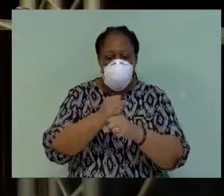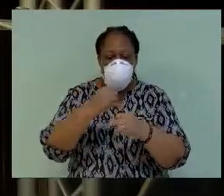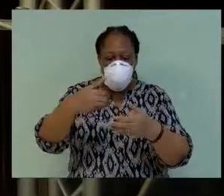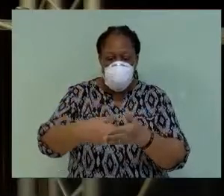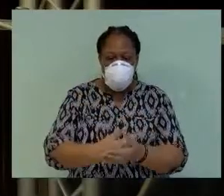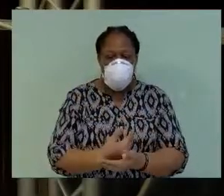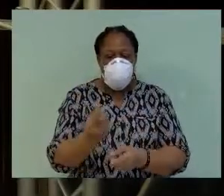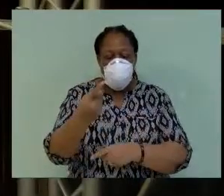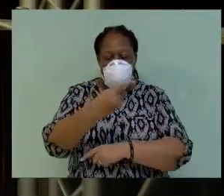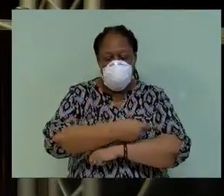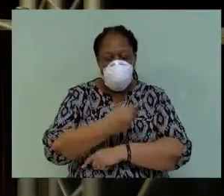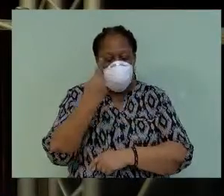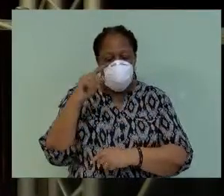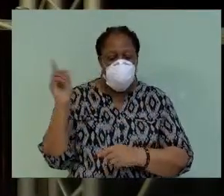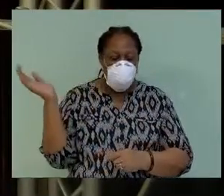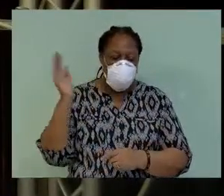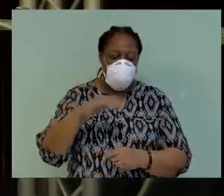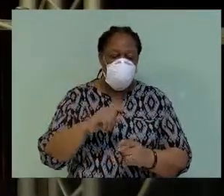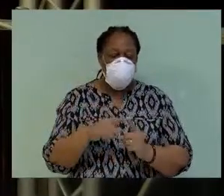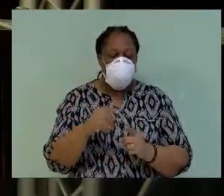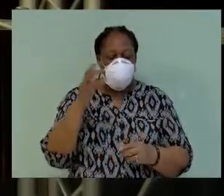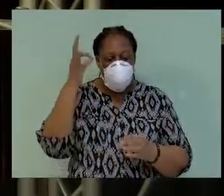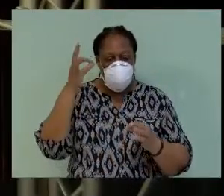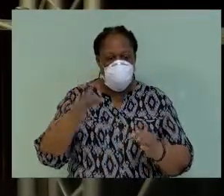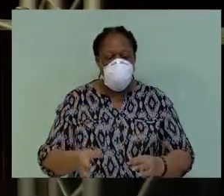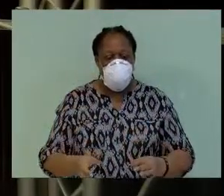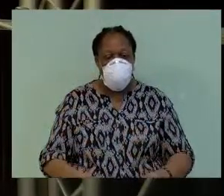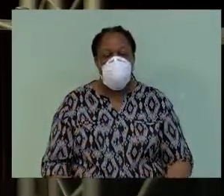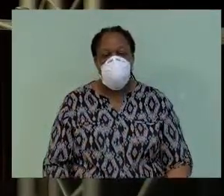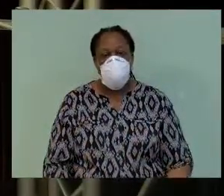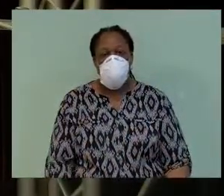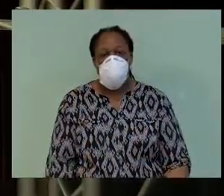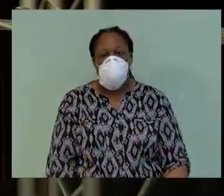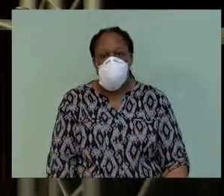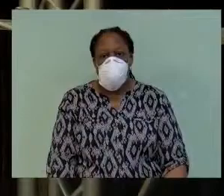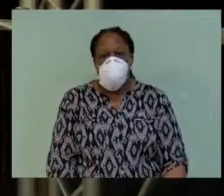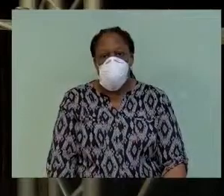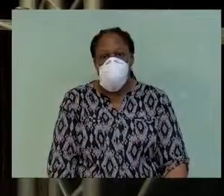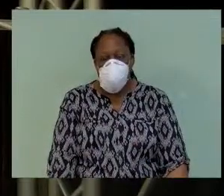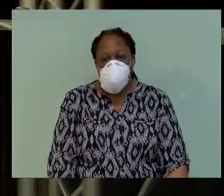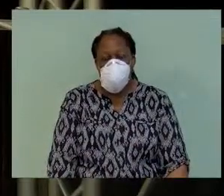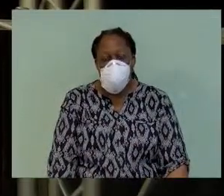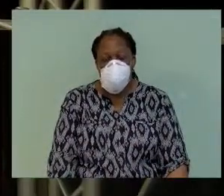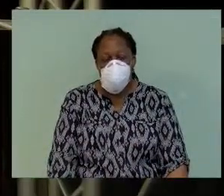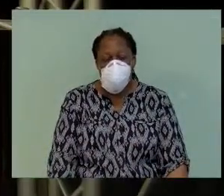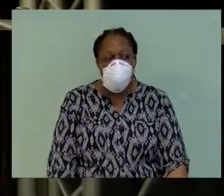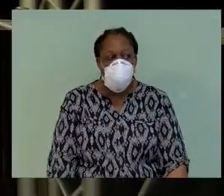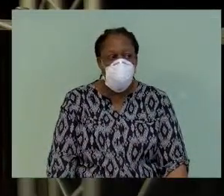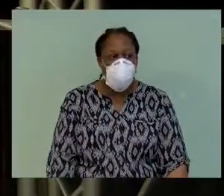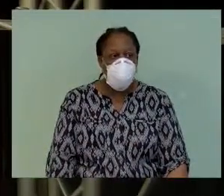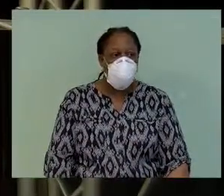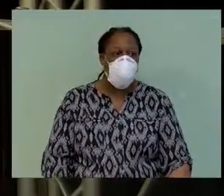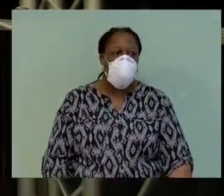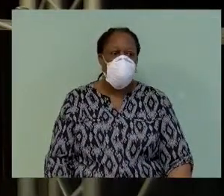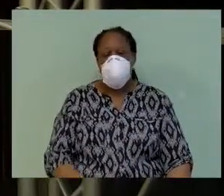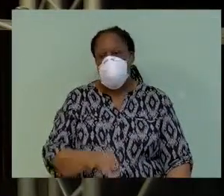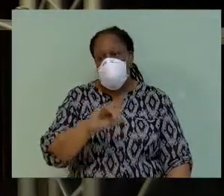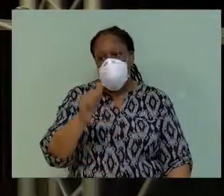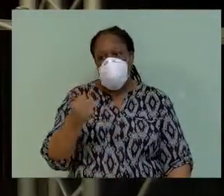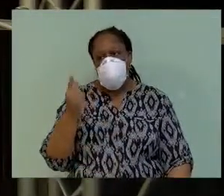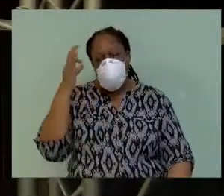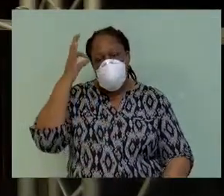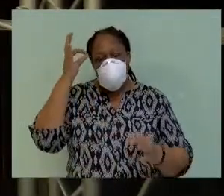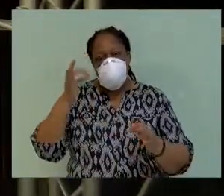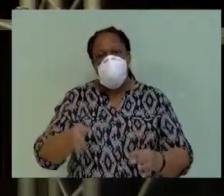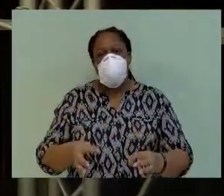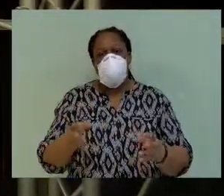B court list will be limited to 20 matters. The District B magistrate will accommodate a maximum